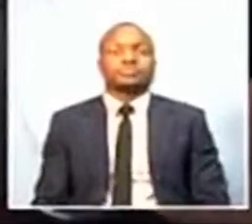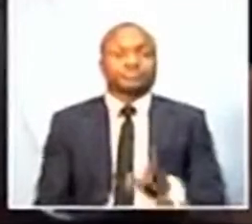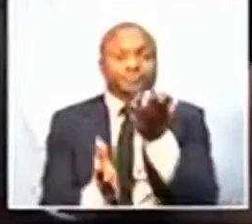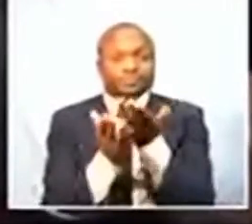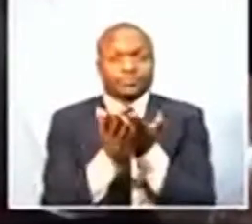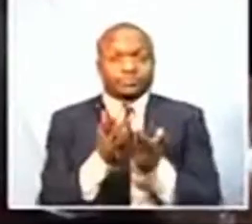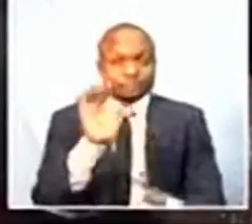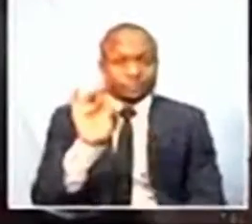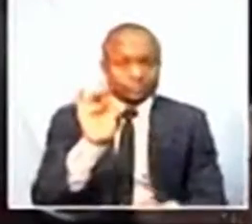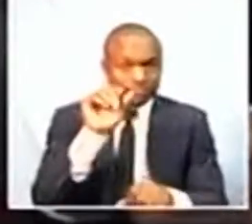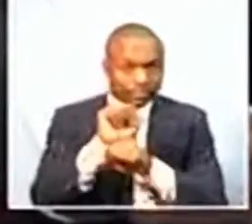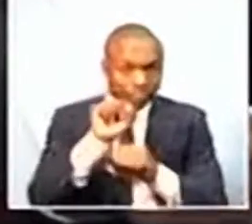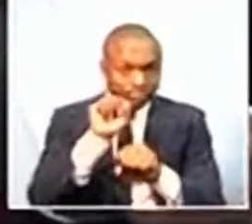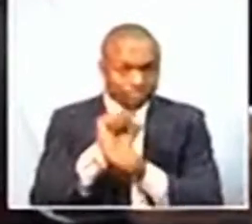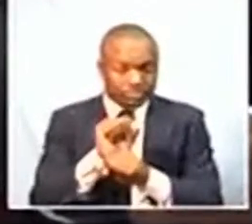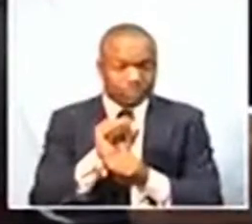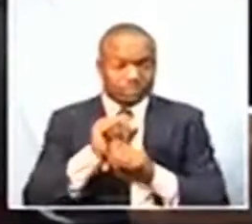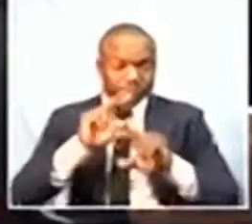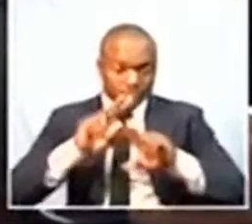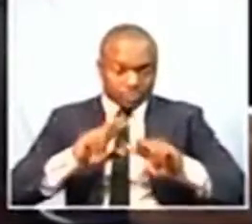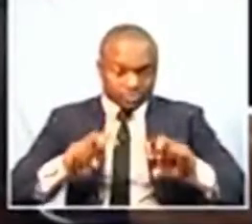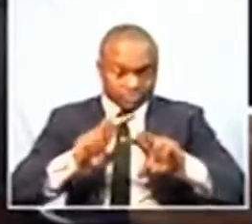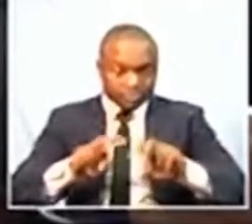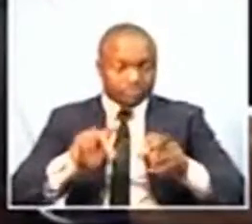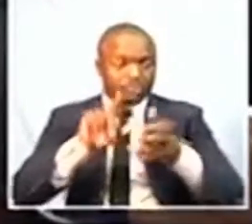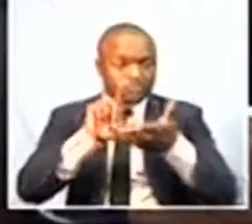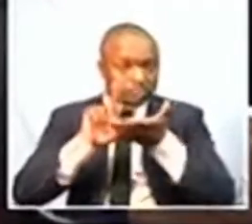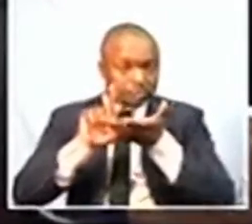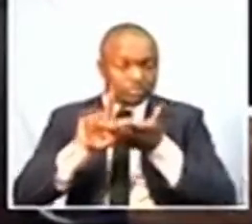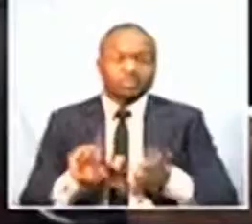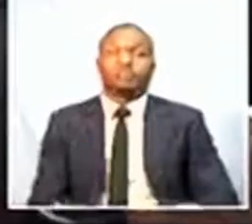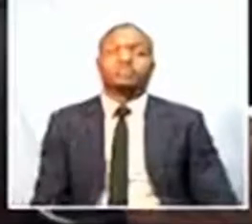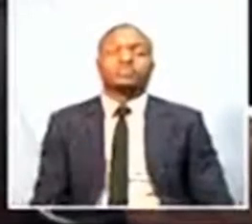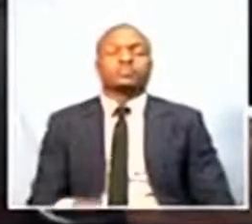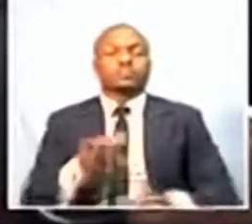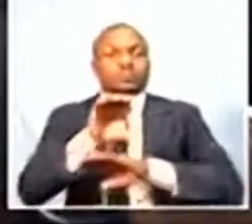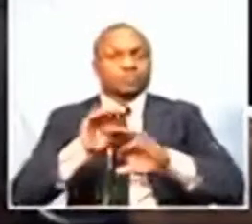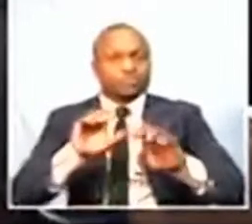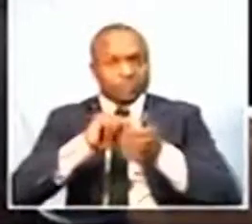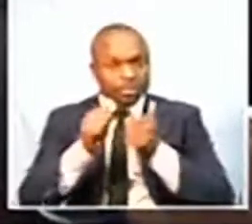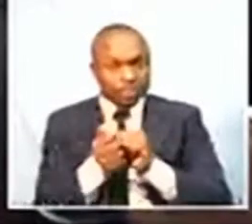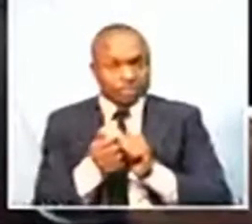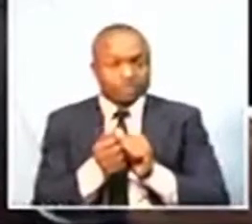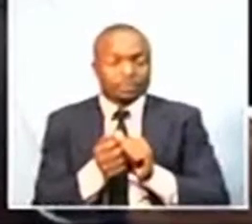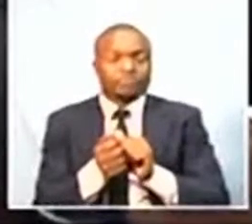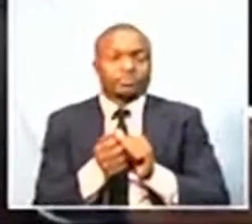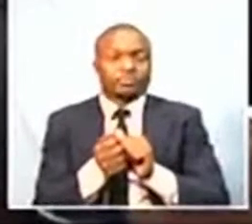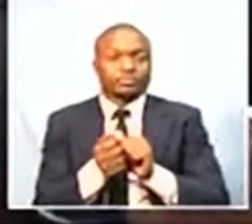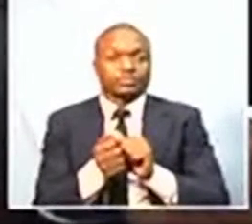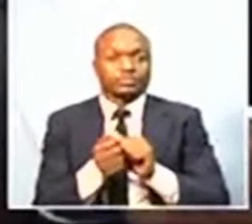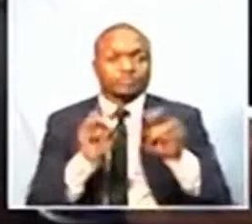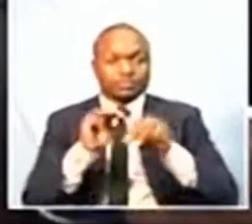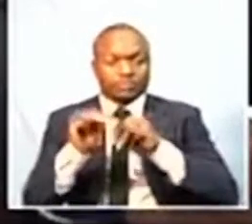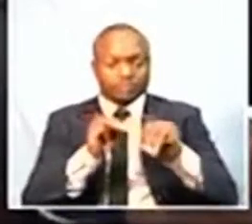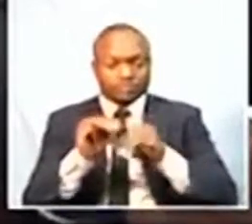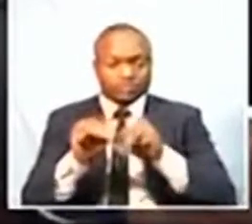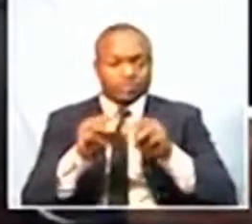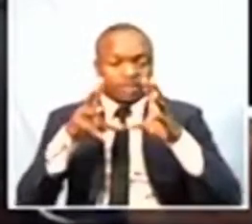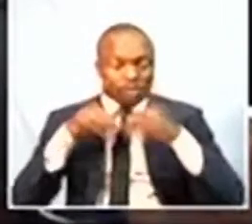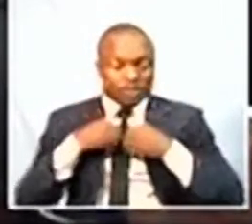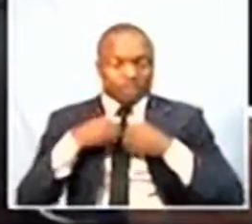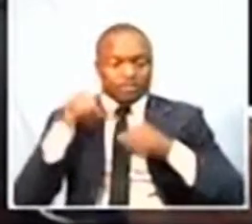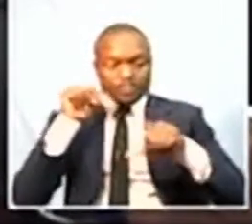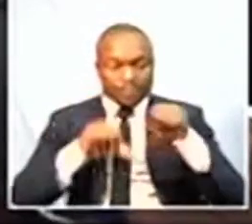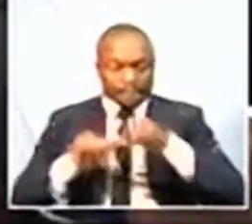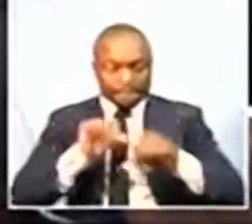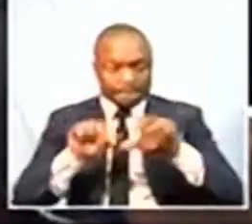Appendix 8, performance analysis, soft loans. Cause of query, management acknowledges the